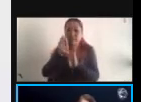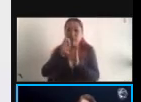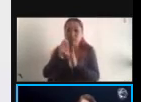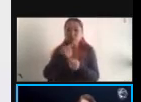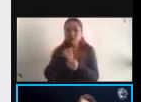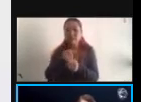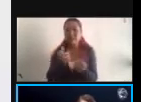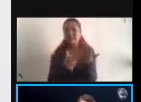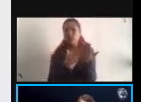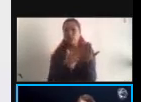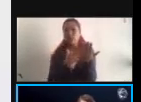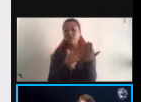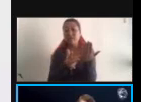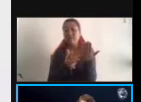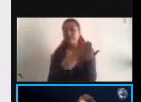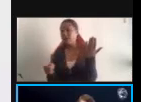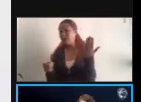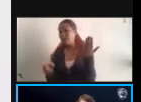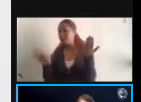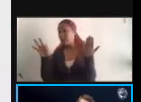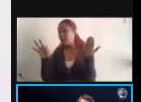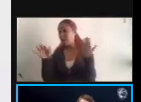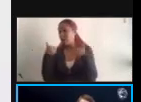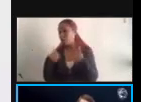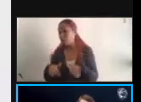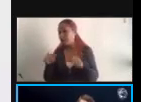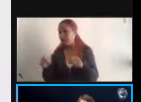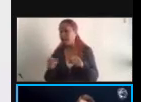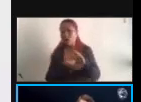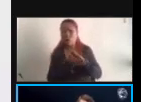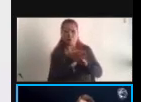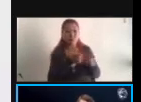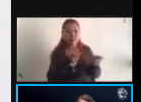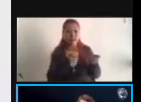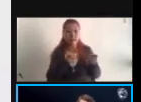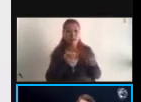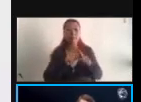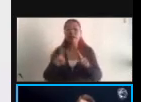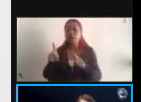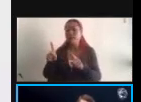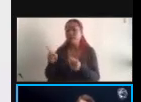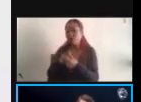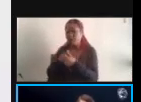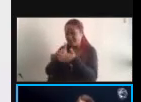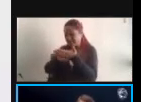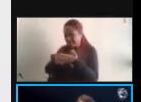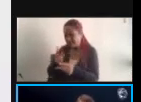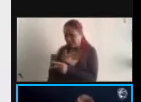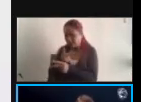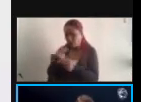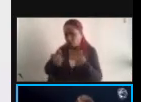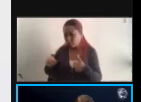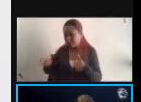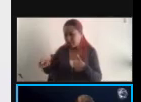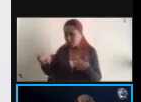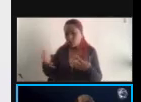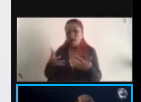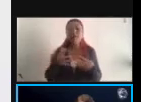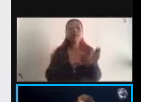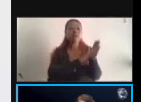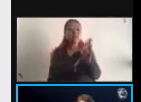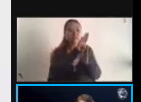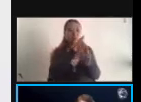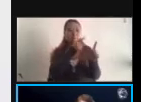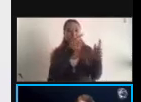and then find a human that can operate it. You find out what the human needs are and then develop the mission around those so